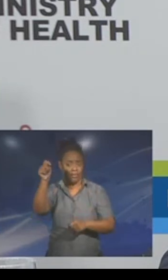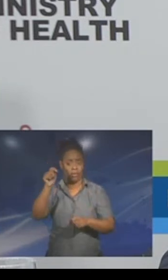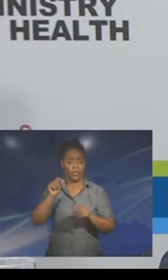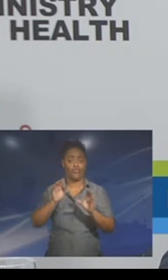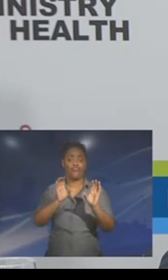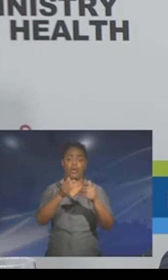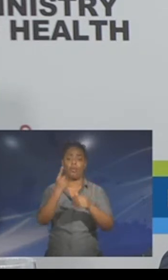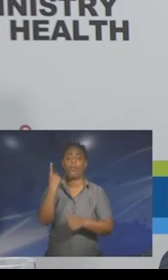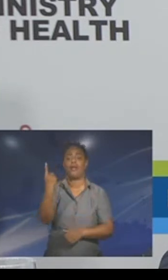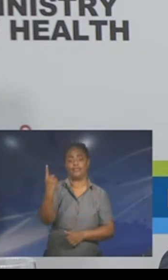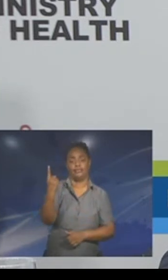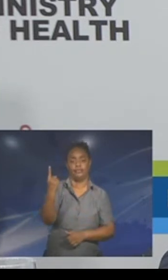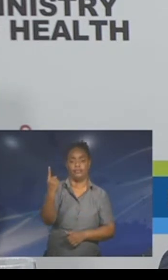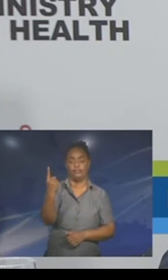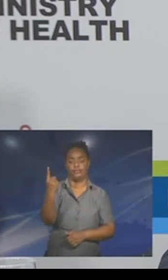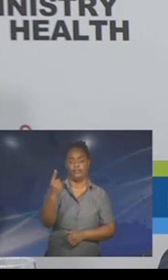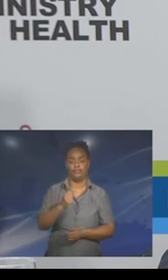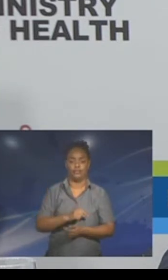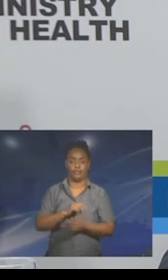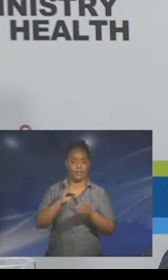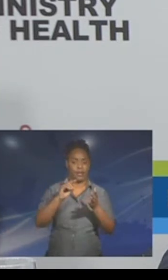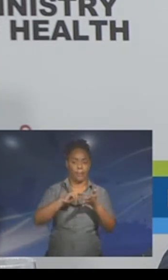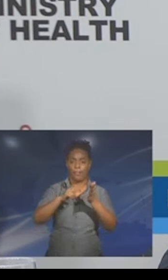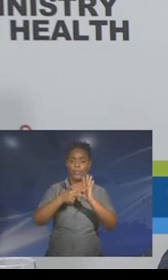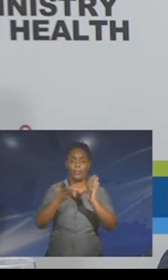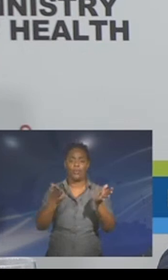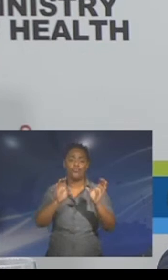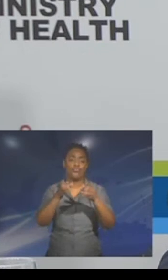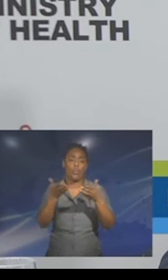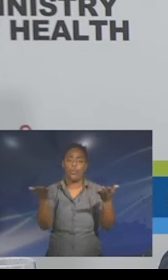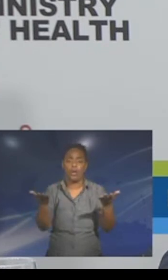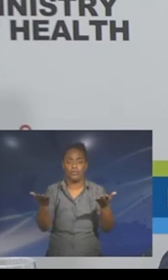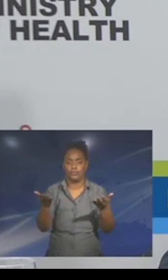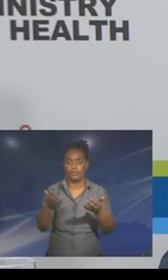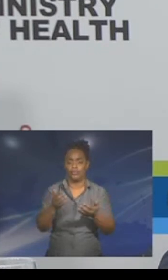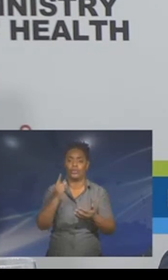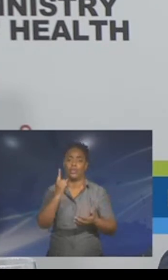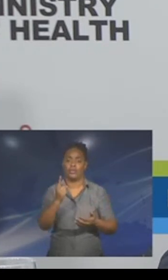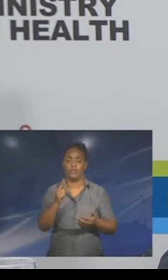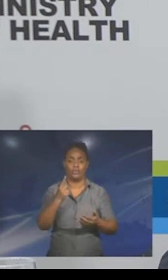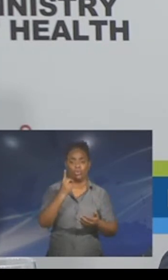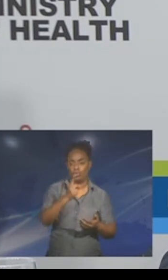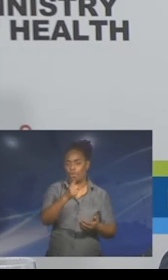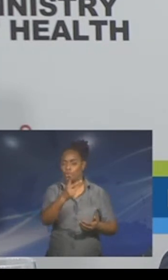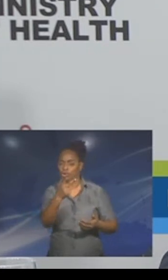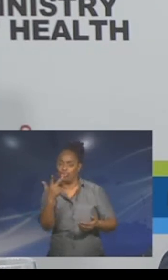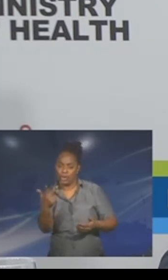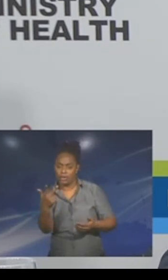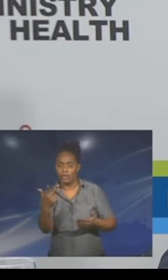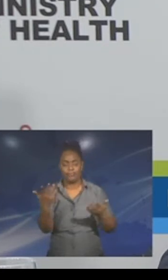the characteristics of Group 1 that defines whether you're in Group 1, Group 2, 3, or 4?